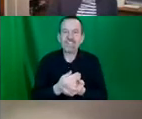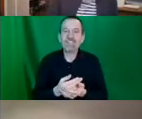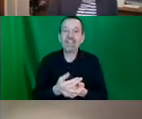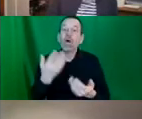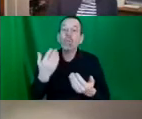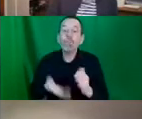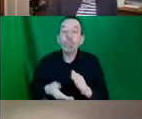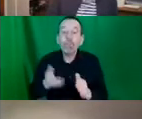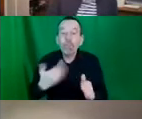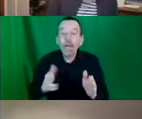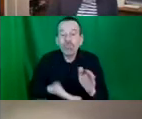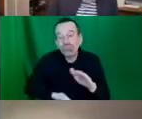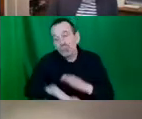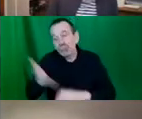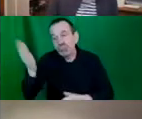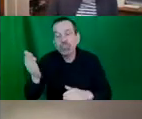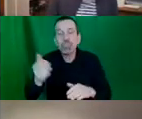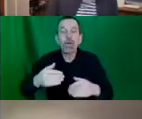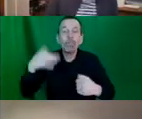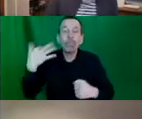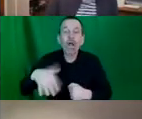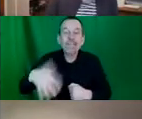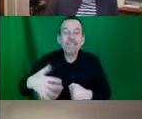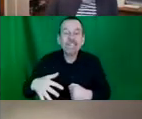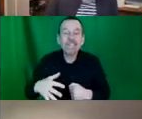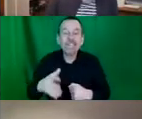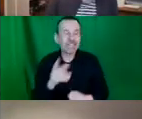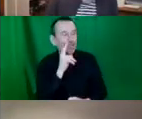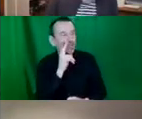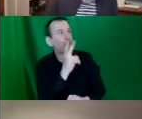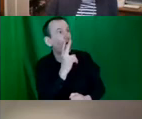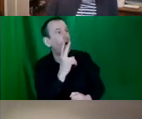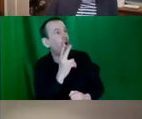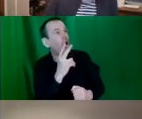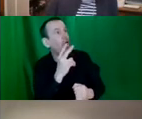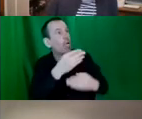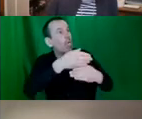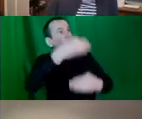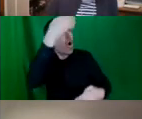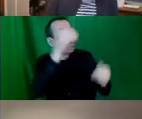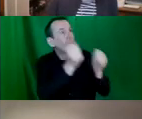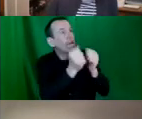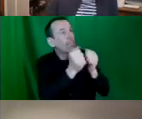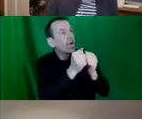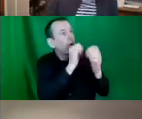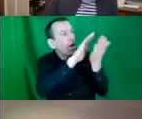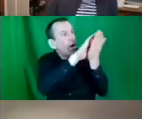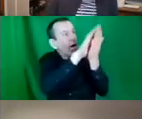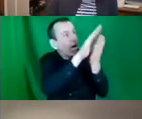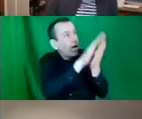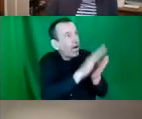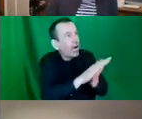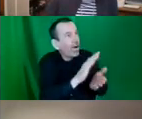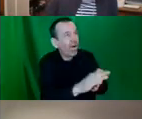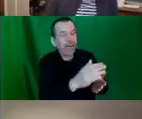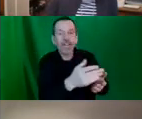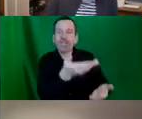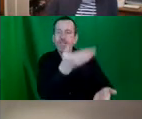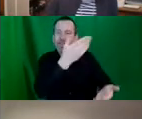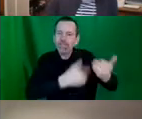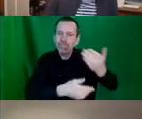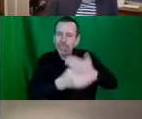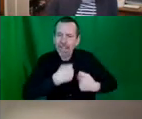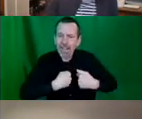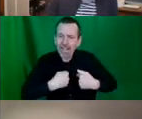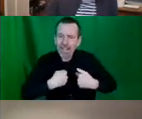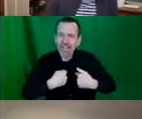wallpaper. She patiently explained to me what she was doing, and I sat and watched her. Since then, I've always wanted to work in heritage, but it wasn't until